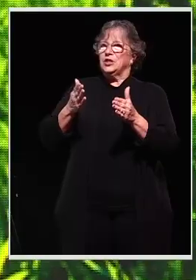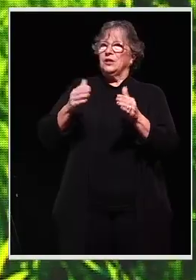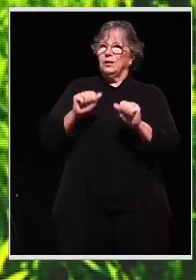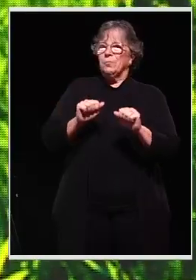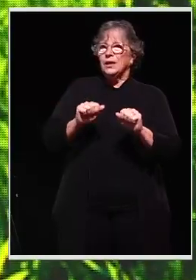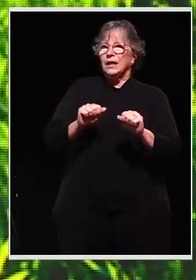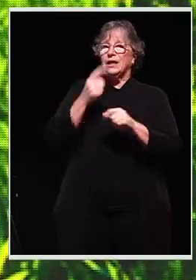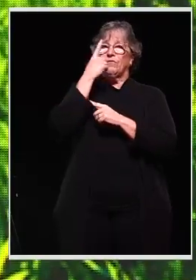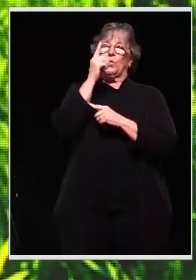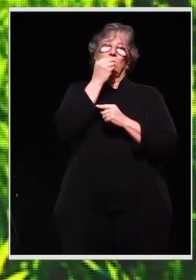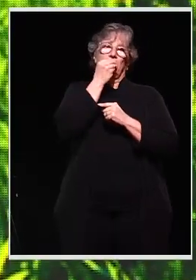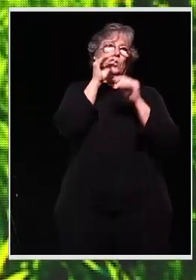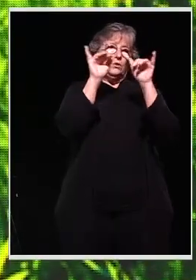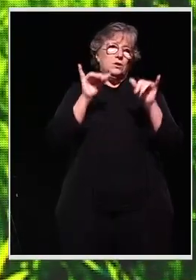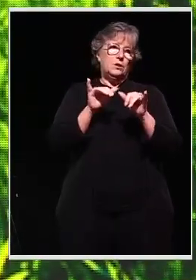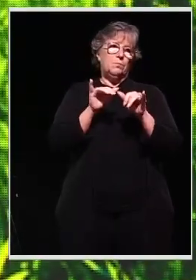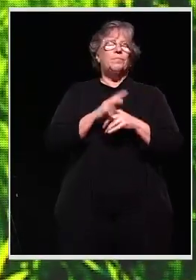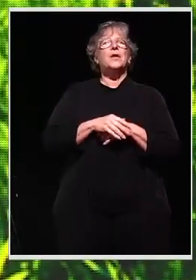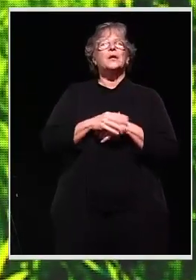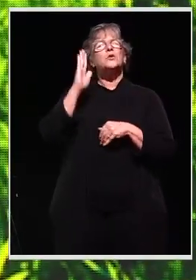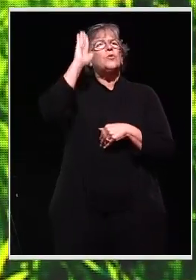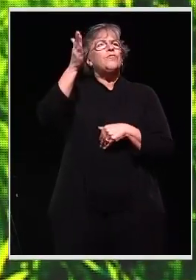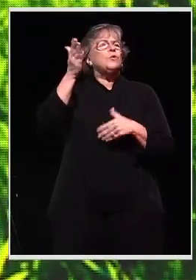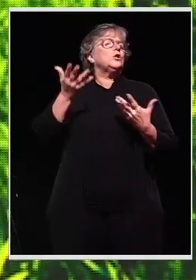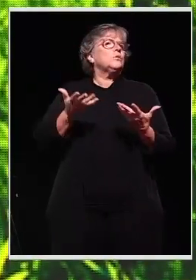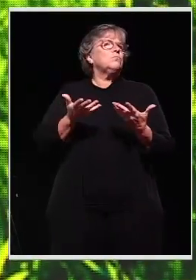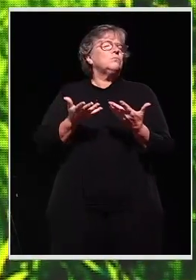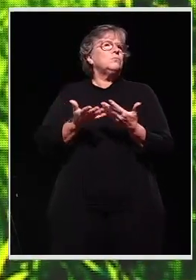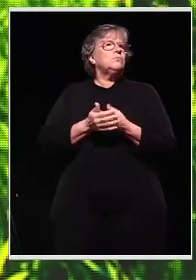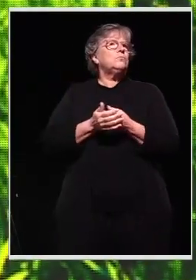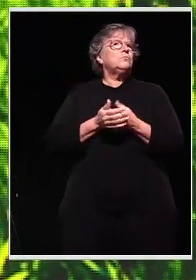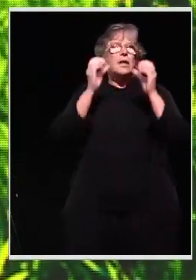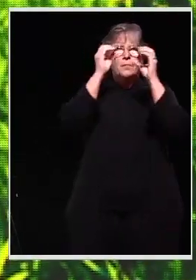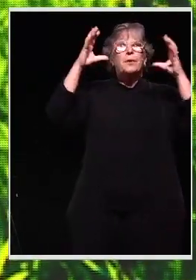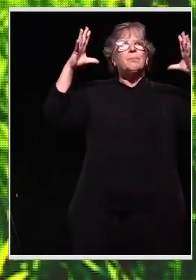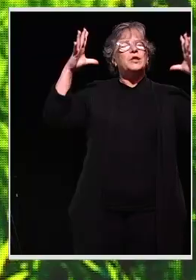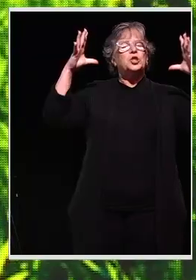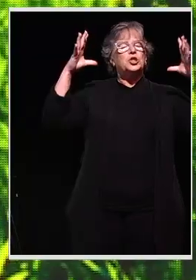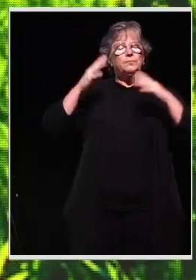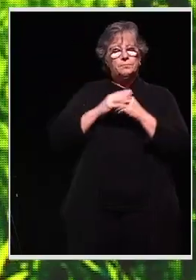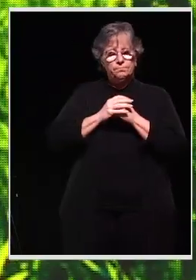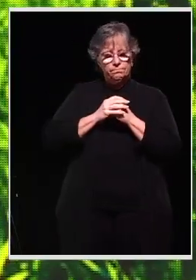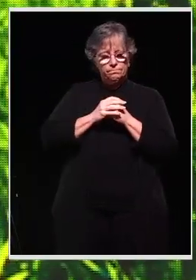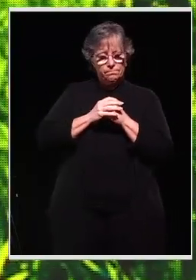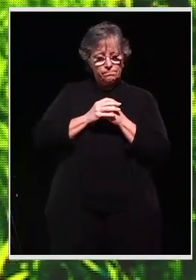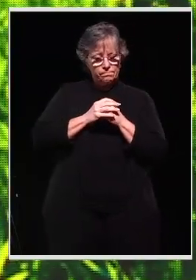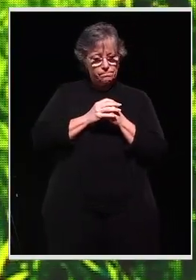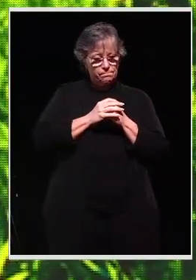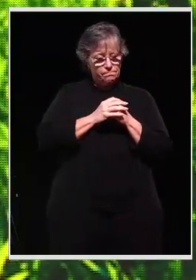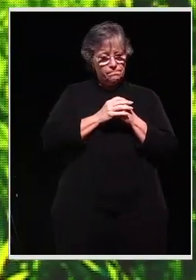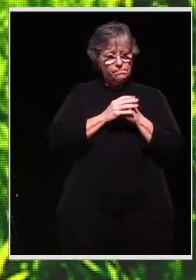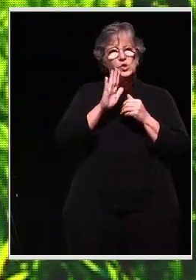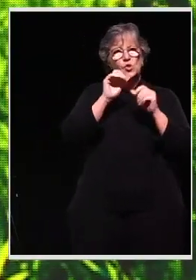our food system. So where do I see the future in the big picture? I guess I'll close with this to your opening question.